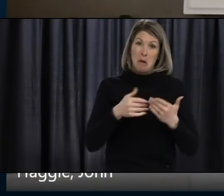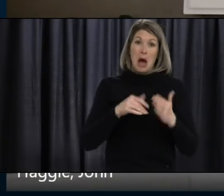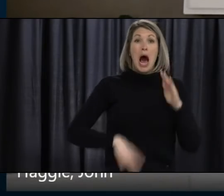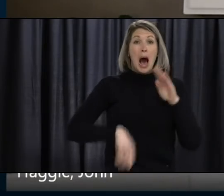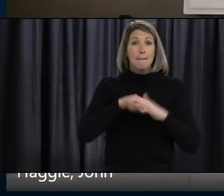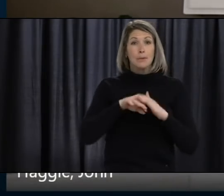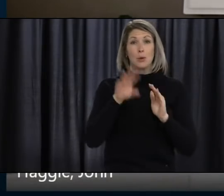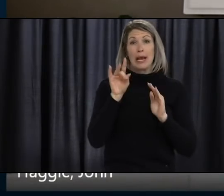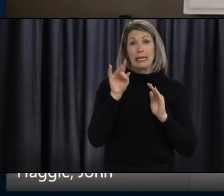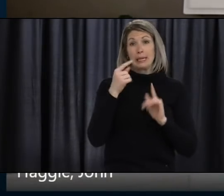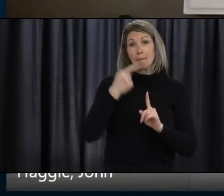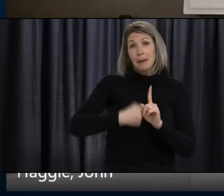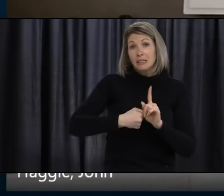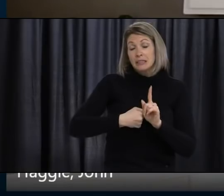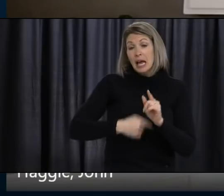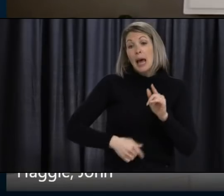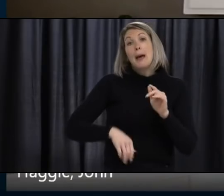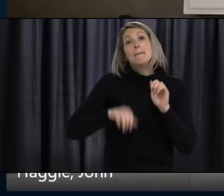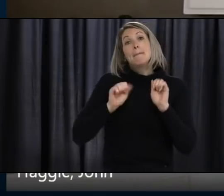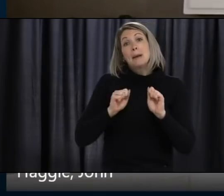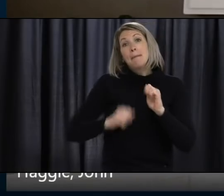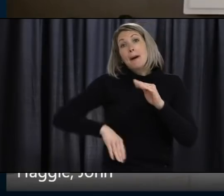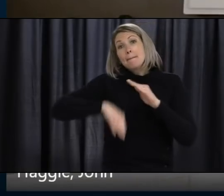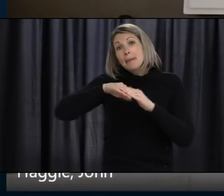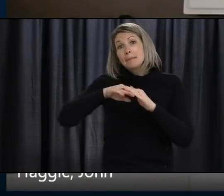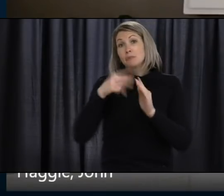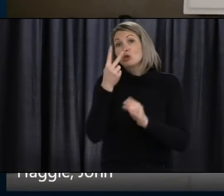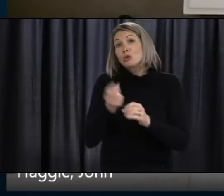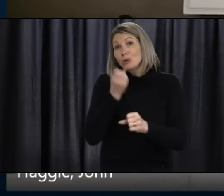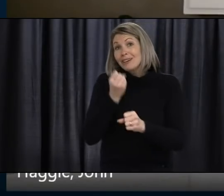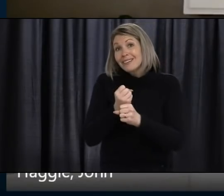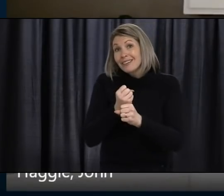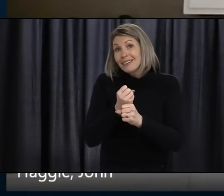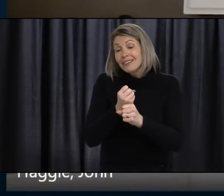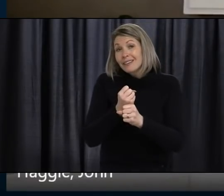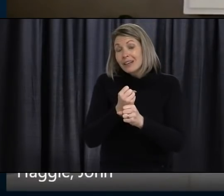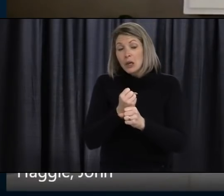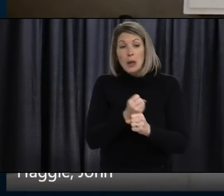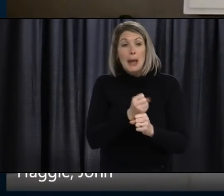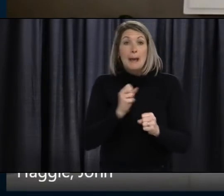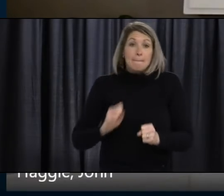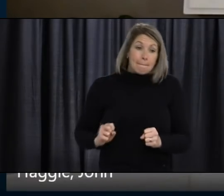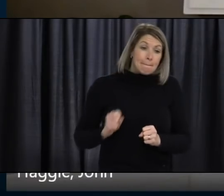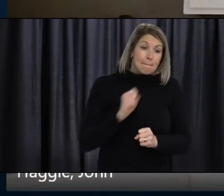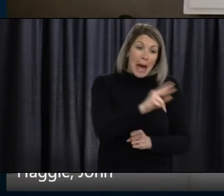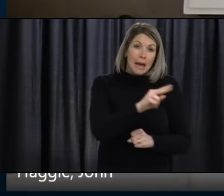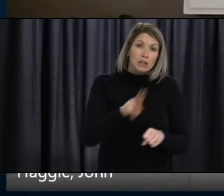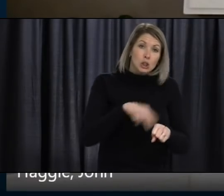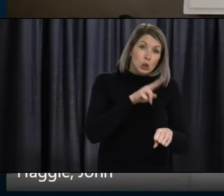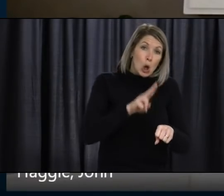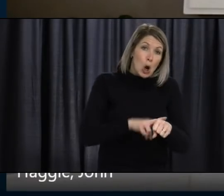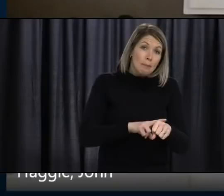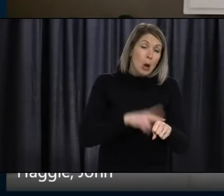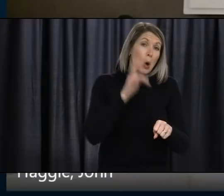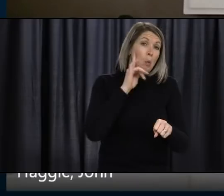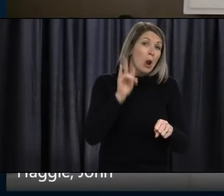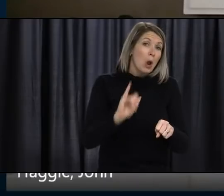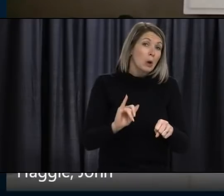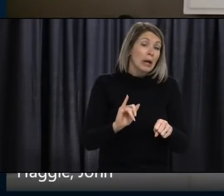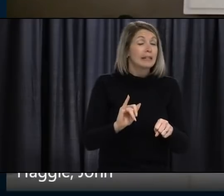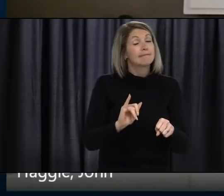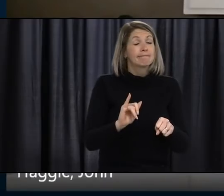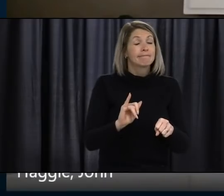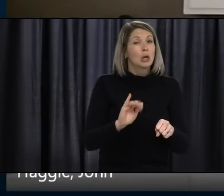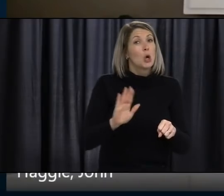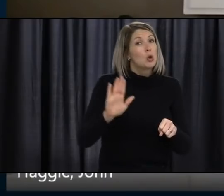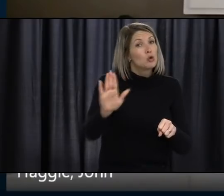circumstances. There is a new normal coming. We are working on a plan. We are looking at the tools we will put in